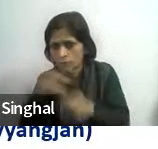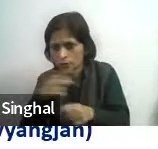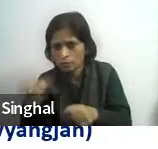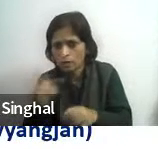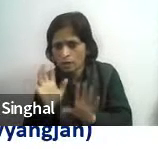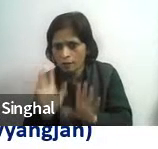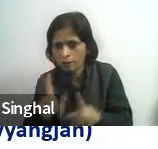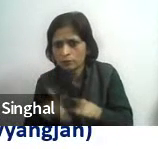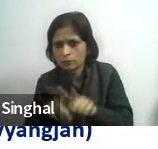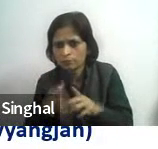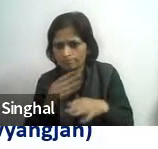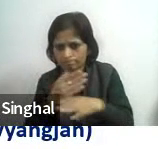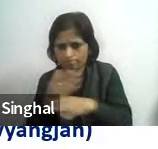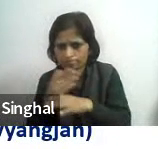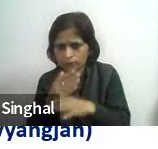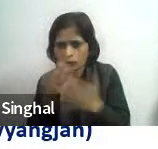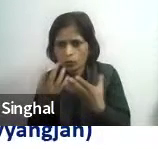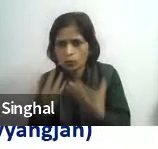No, ma'am.